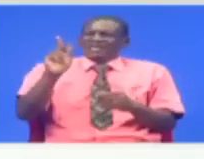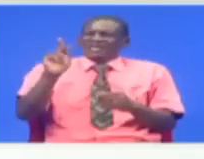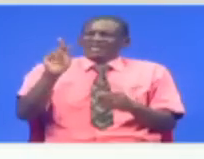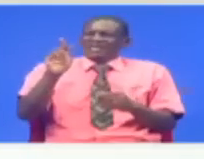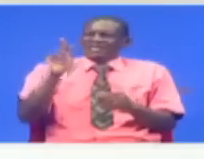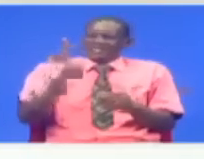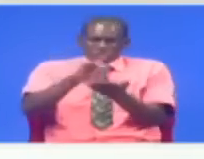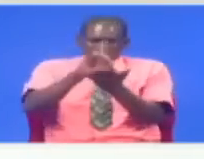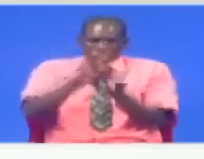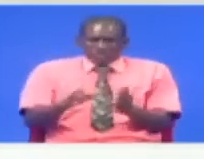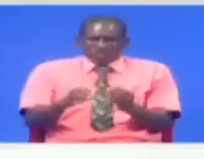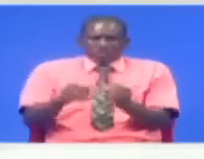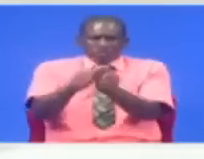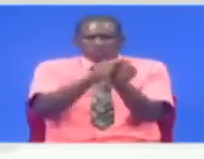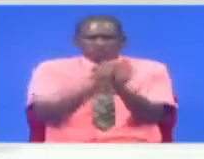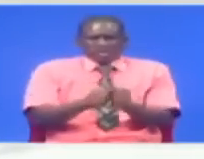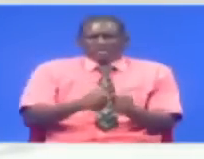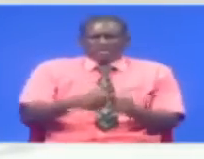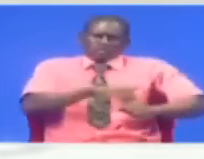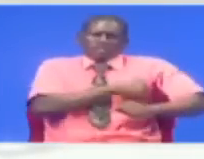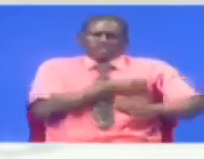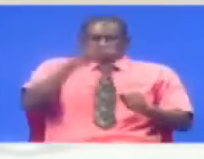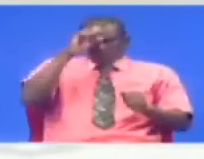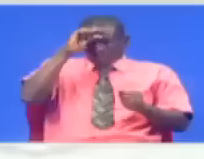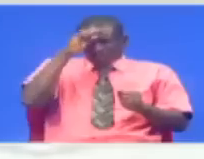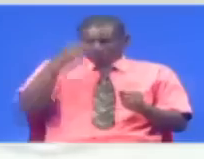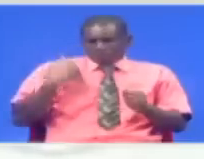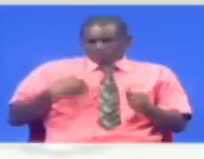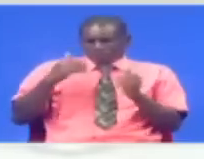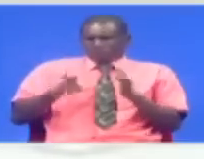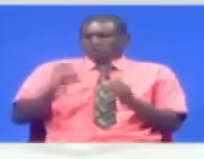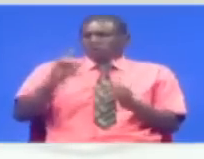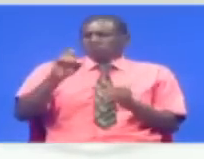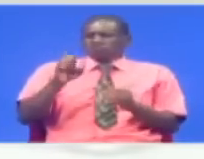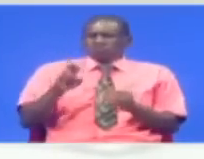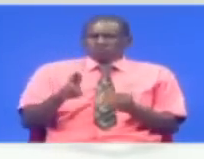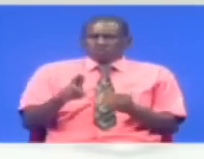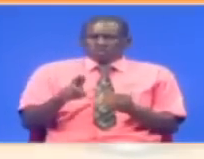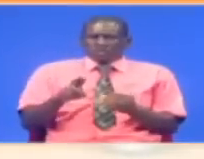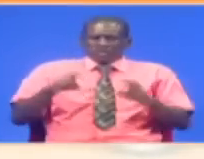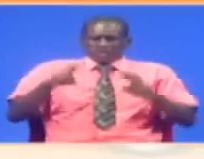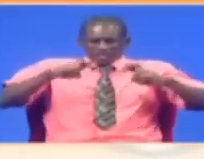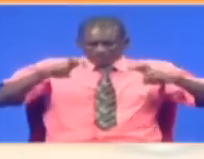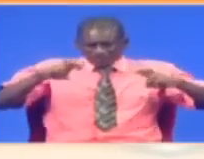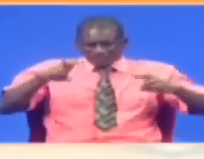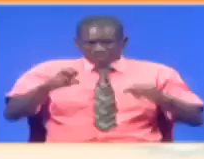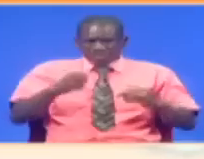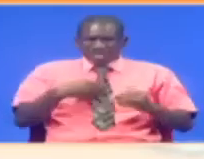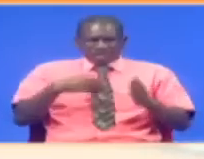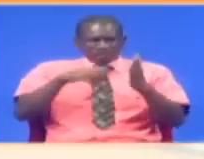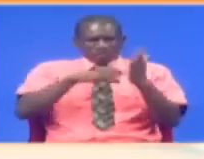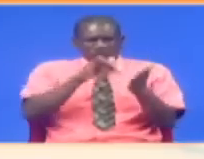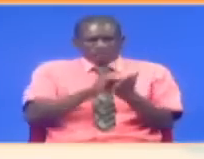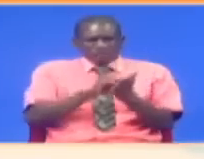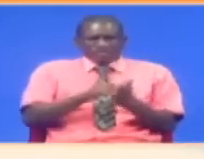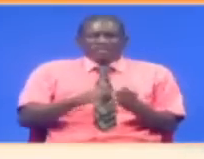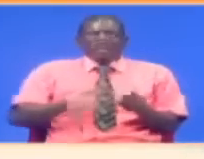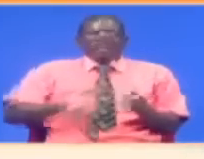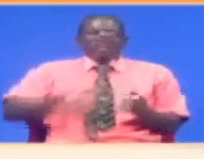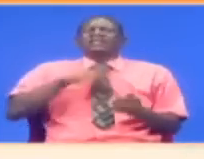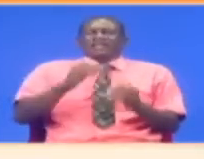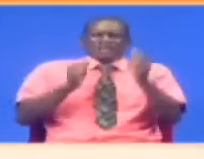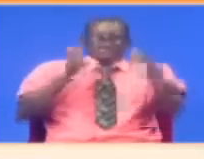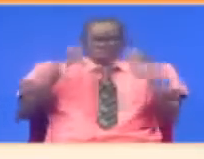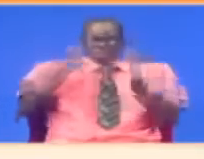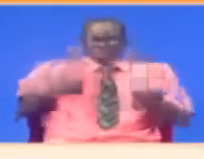the presence of the Chief Government Pathologist Johansen Odwar. Preliminary investigations had shown that the fallen soldier's